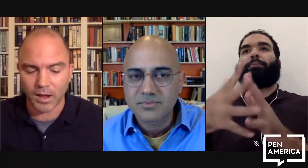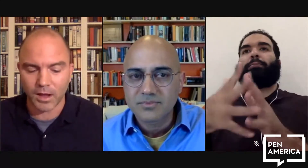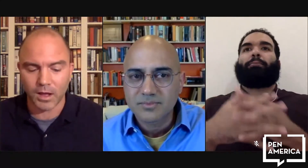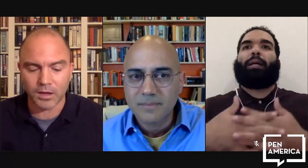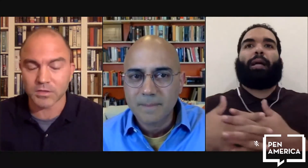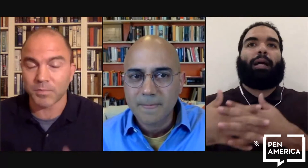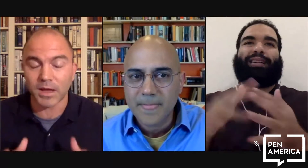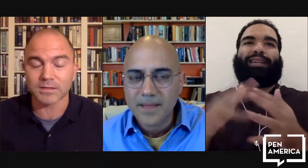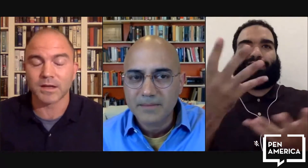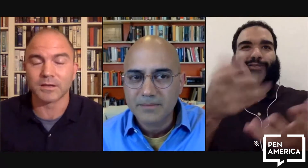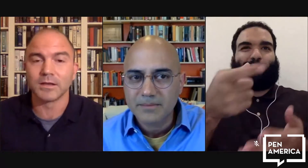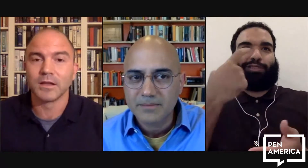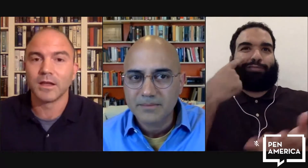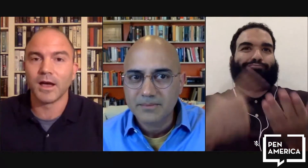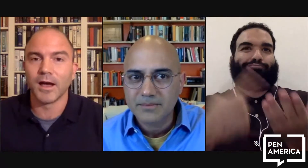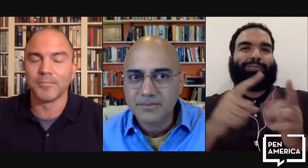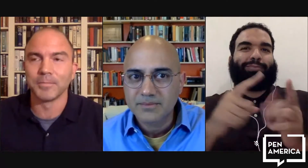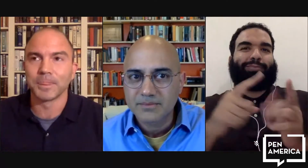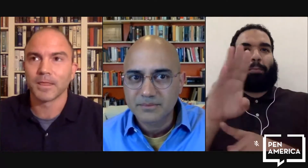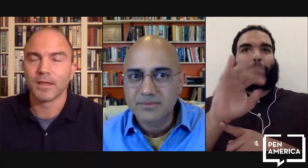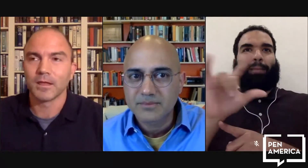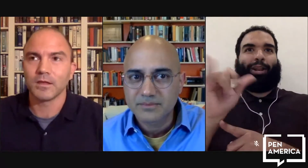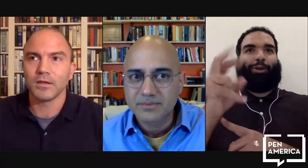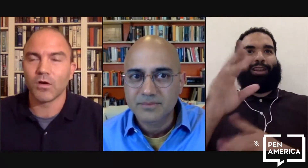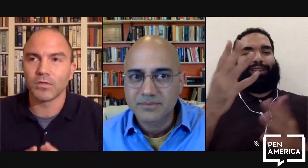I also Pakistan.